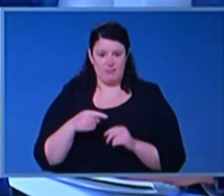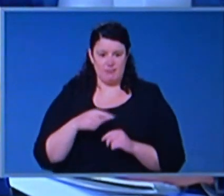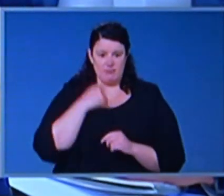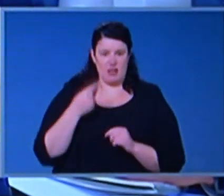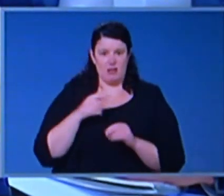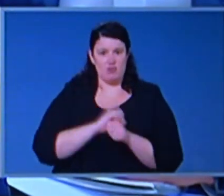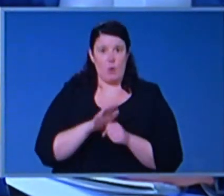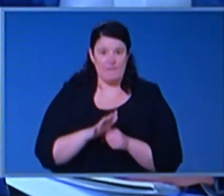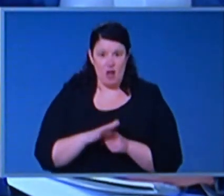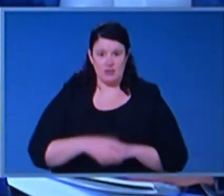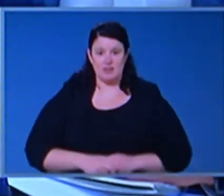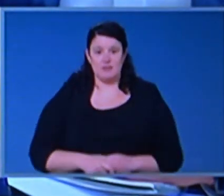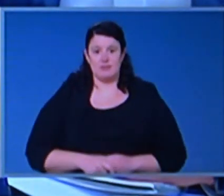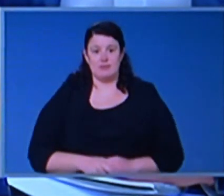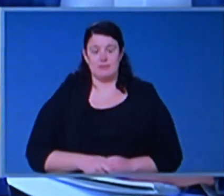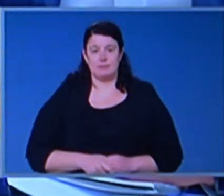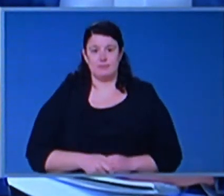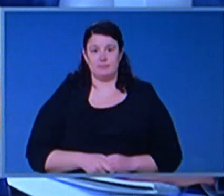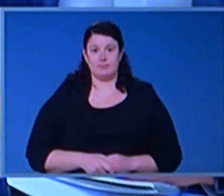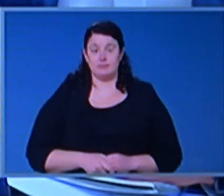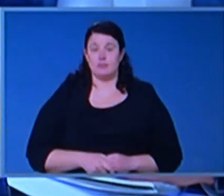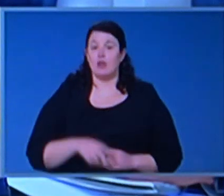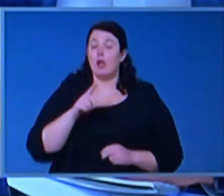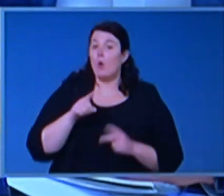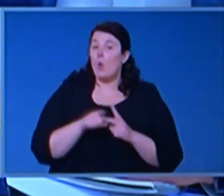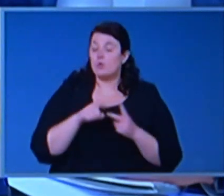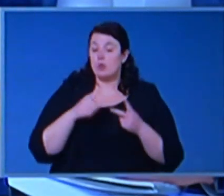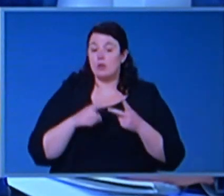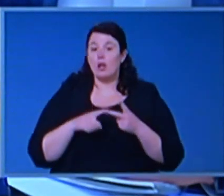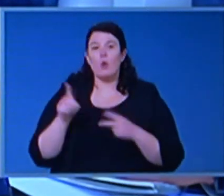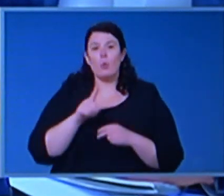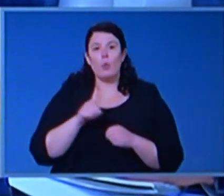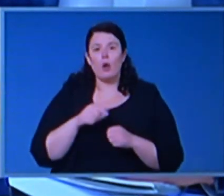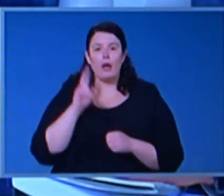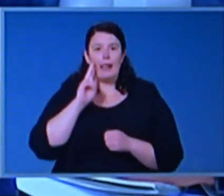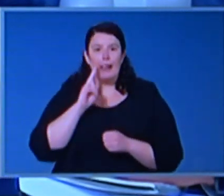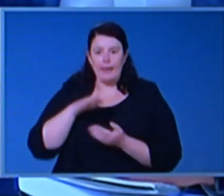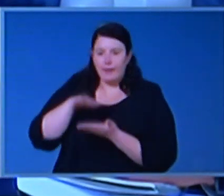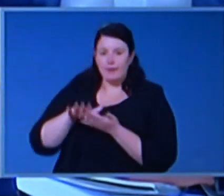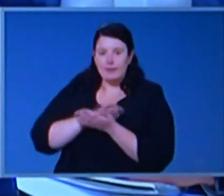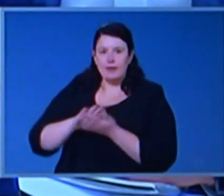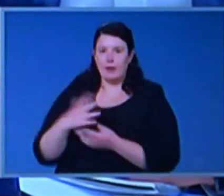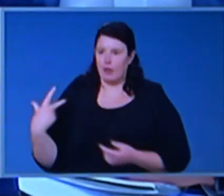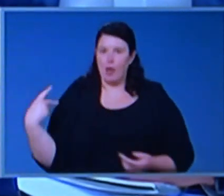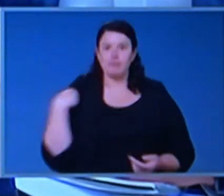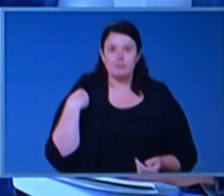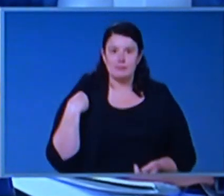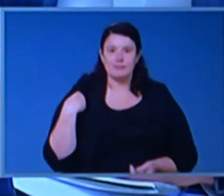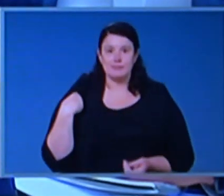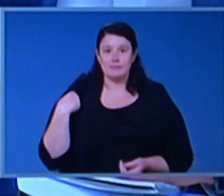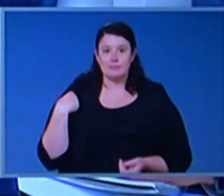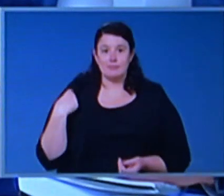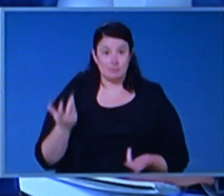and wondered whether injections of disinfectant might also be effective. Given that this is coming from the President of the United States,